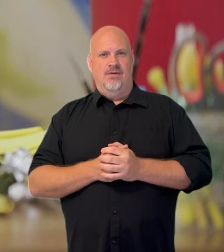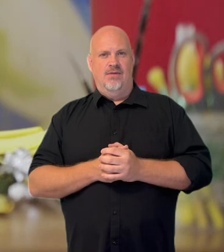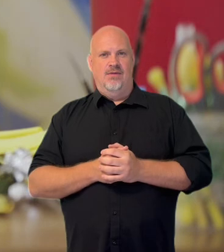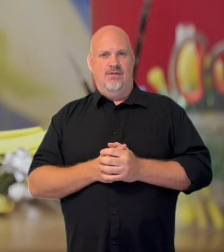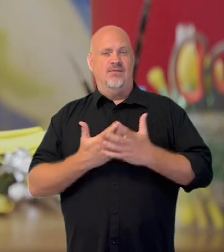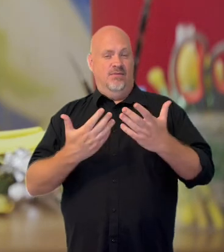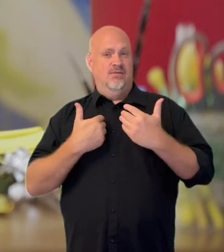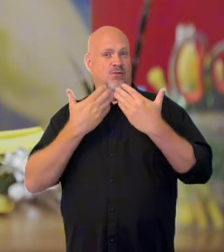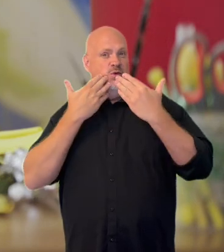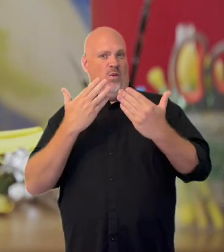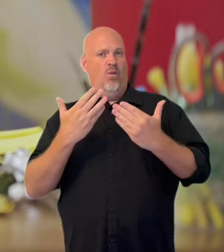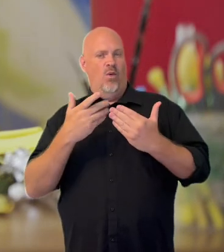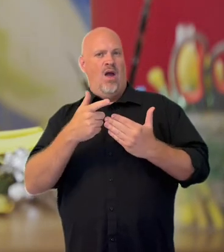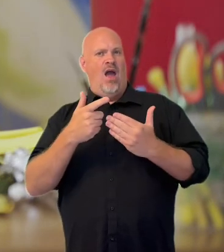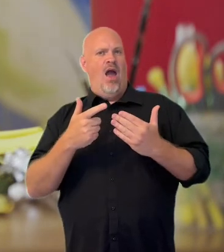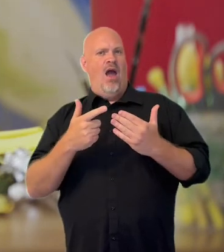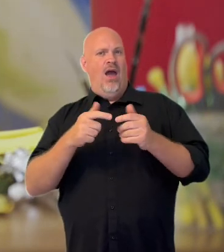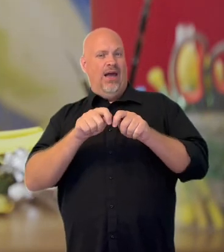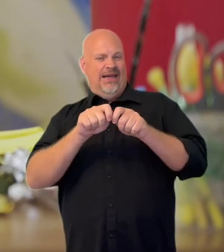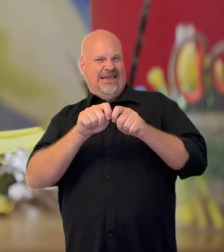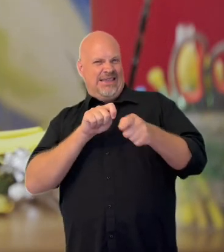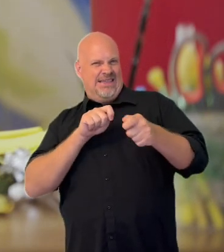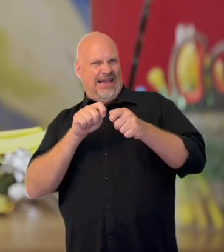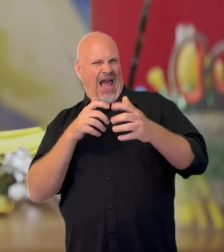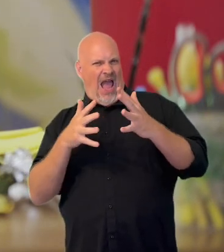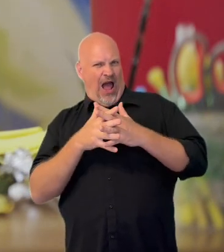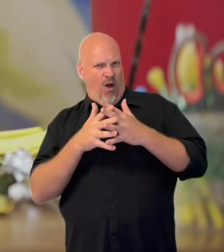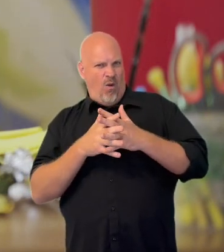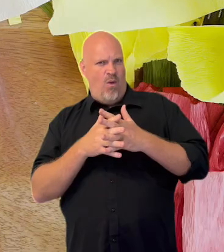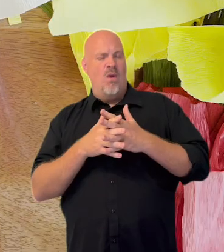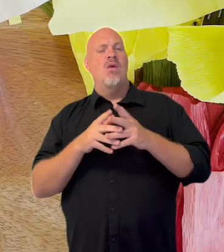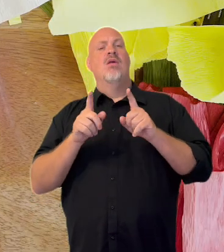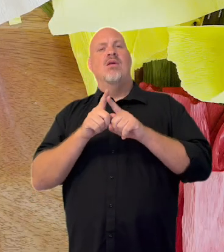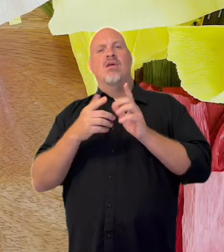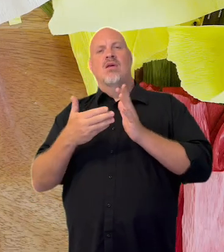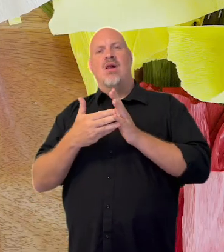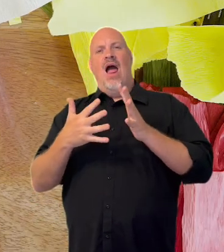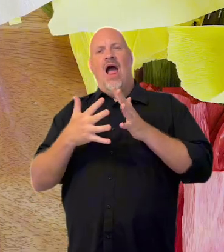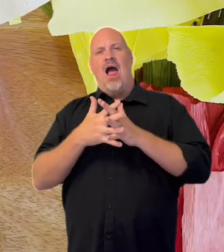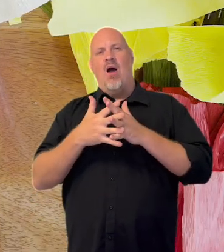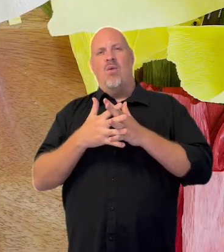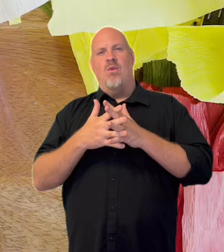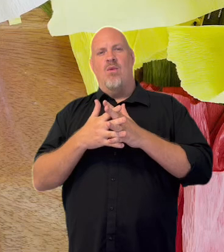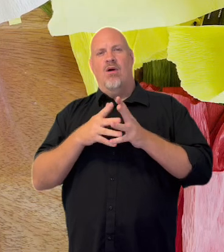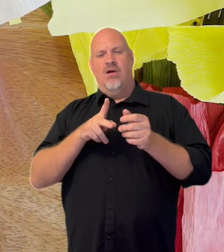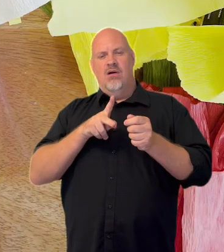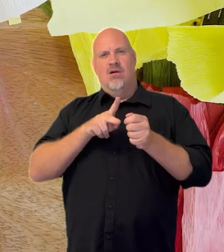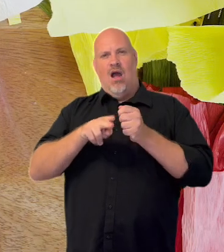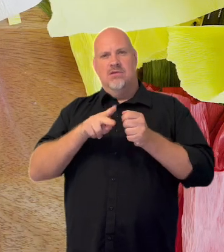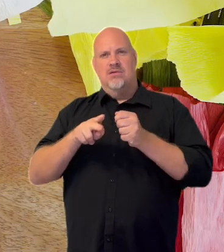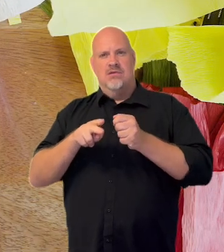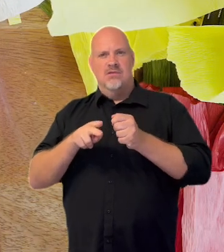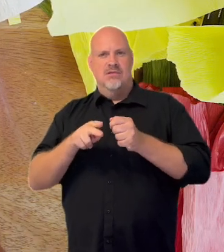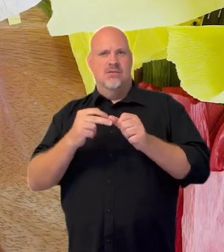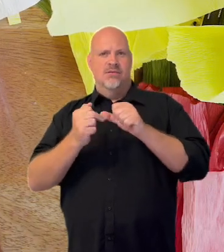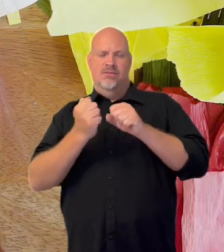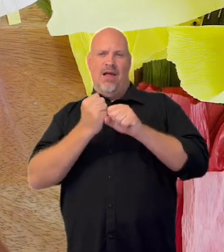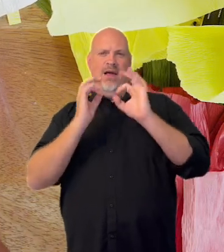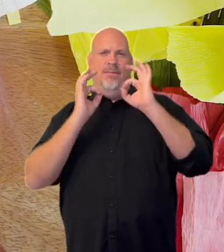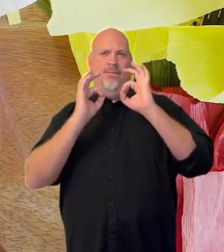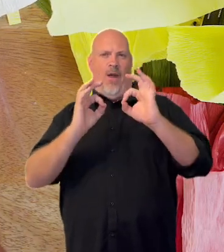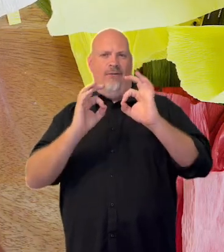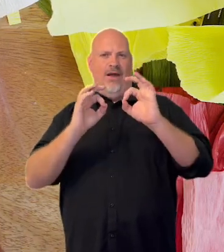paper to make your perfect petal shapes. When I'm making petals, I like to freehand cut